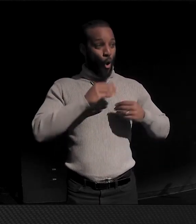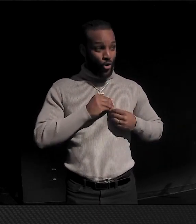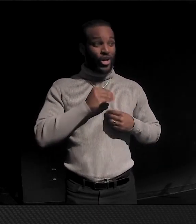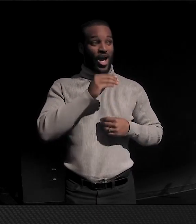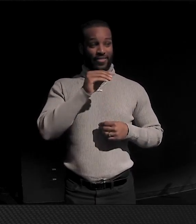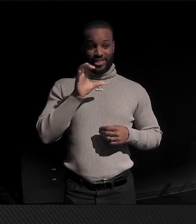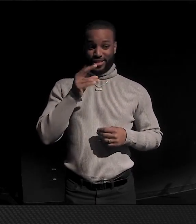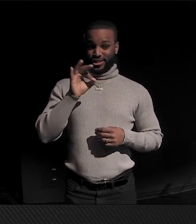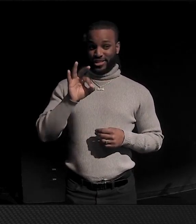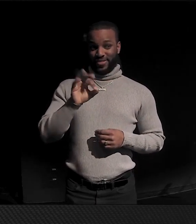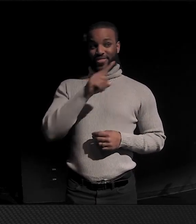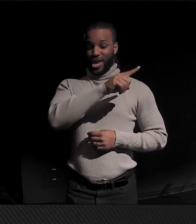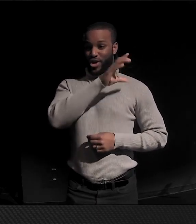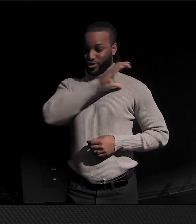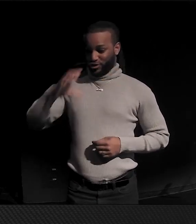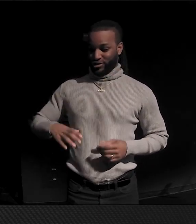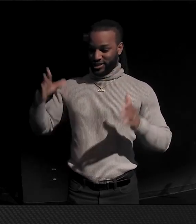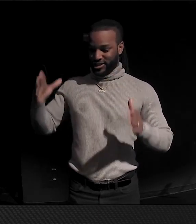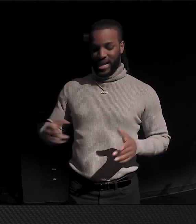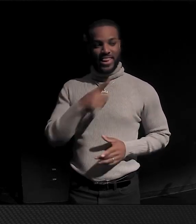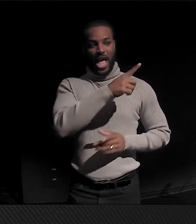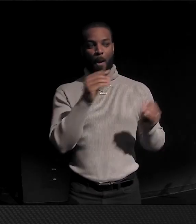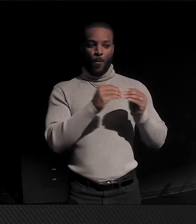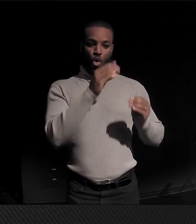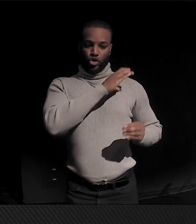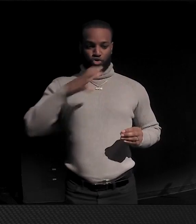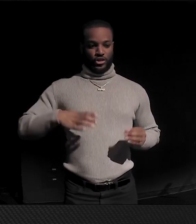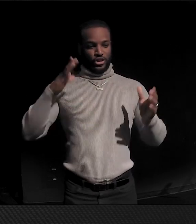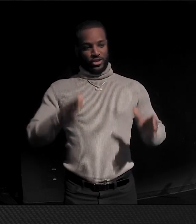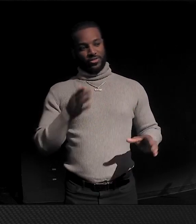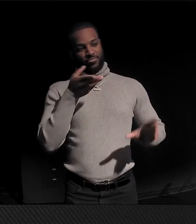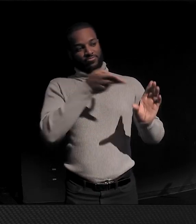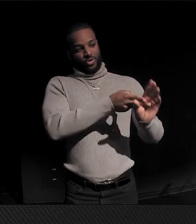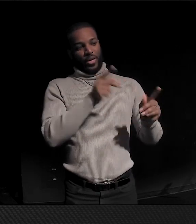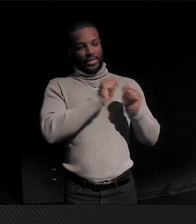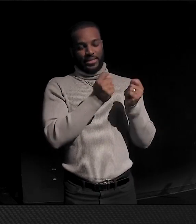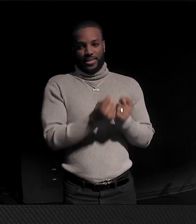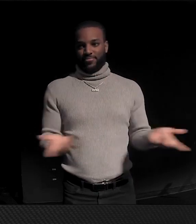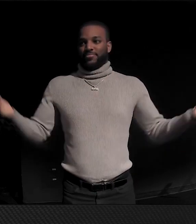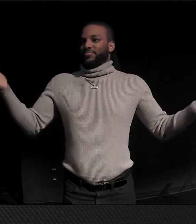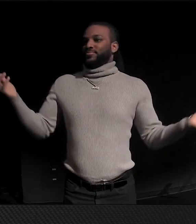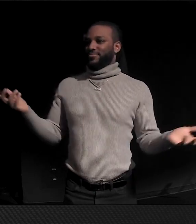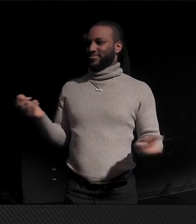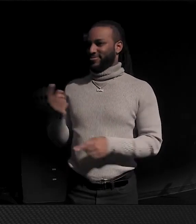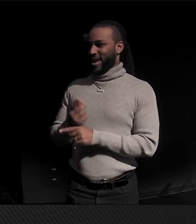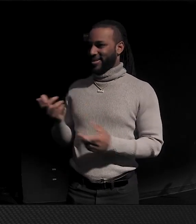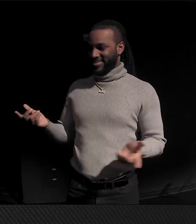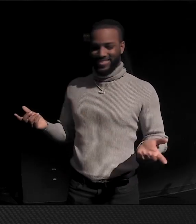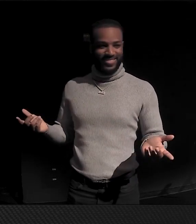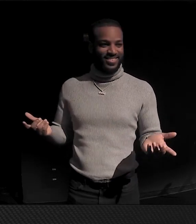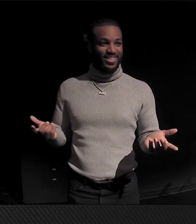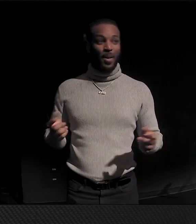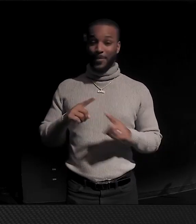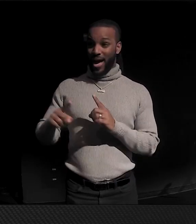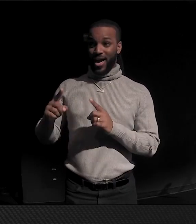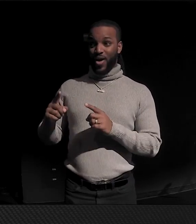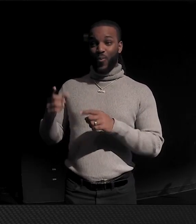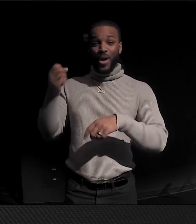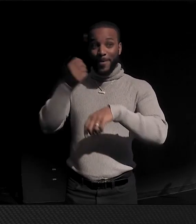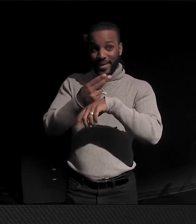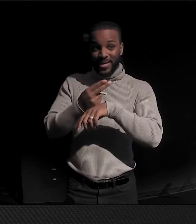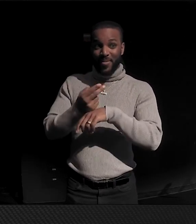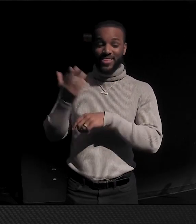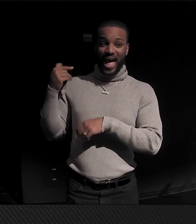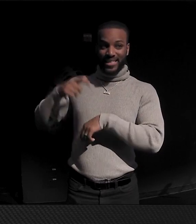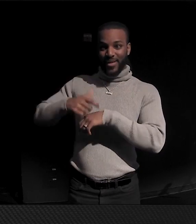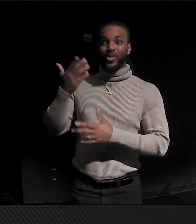Christians, so they got more Christians on the team because that's how it works, right? But wait, we beat them the last three times. So maybe we